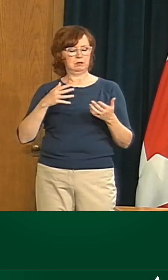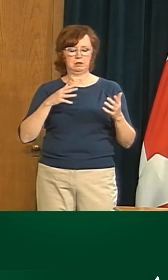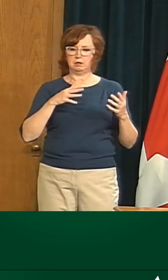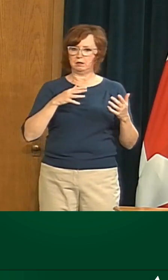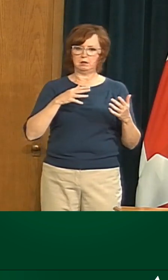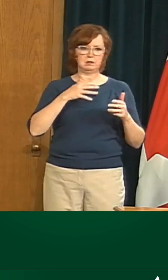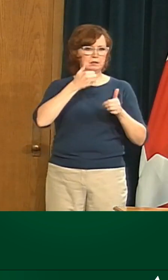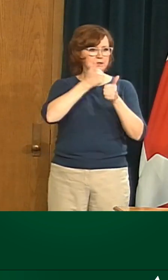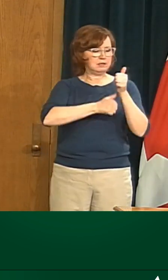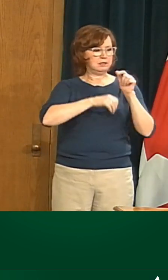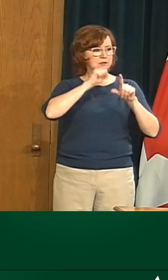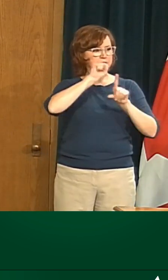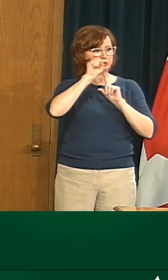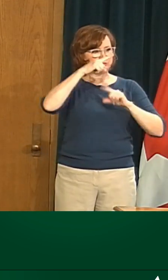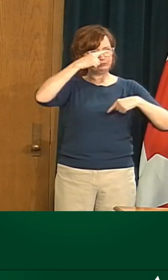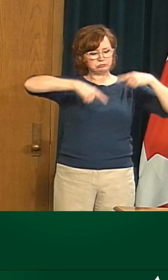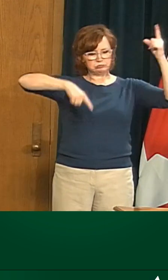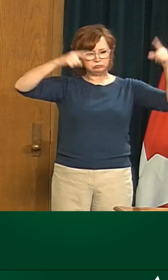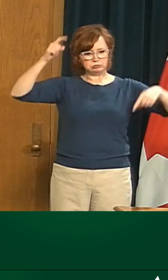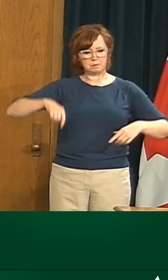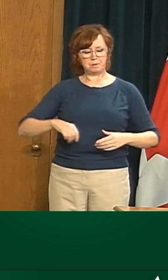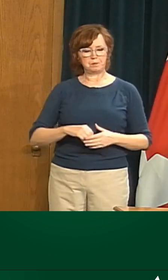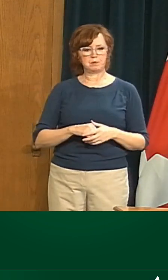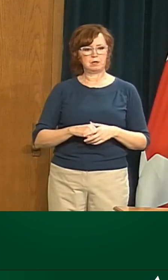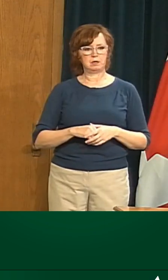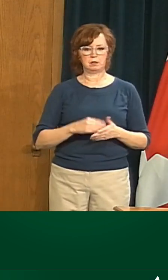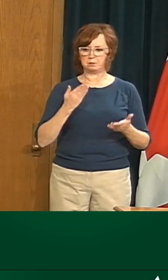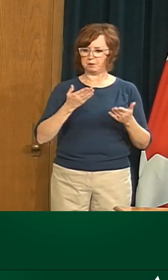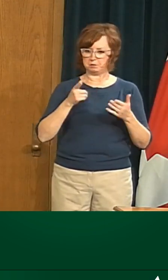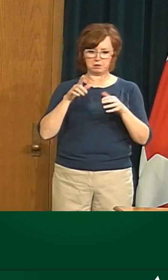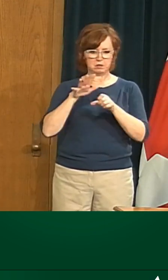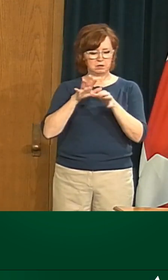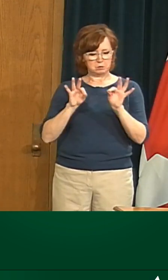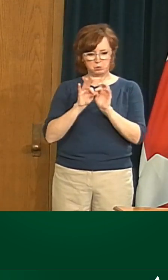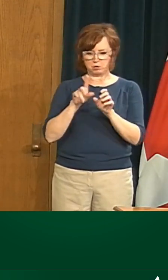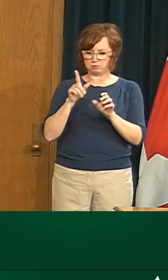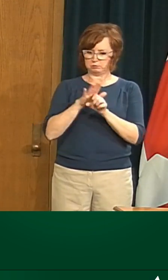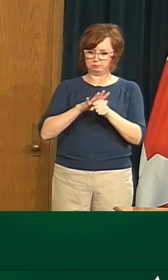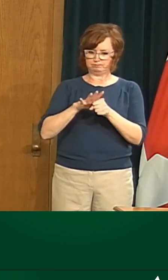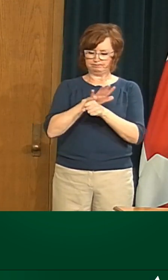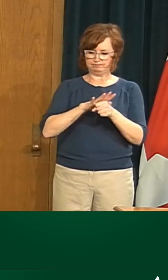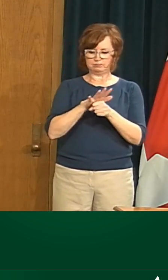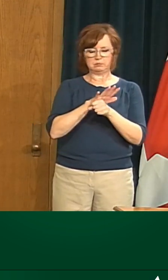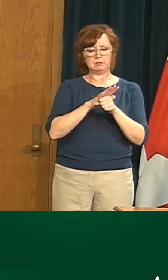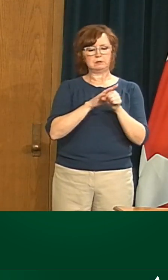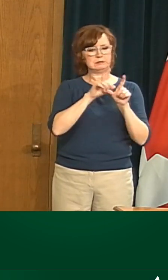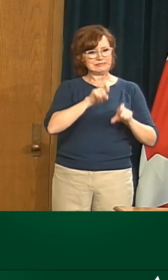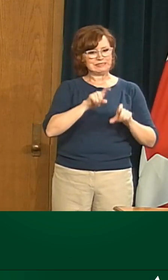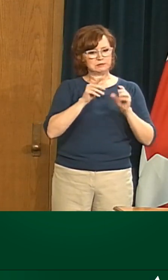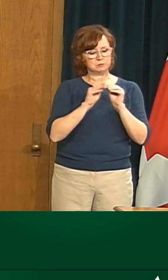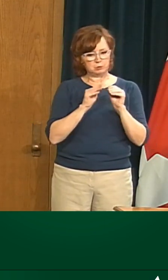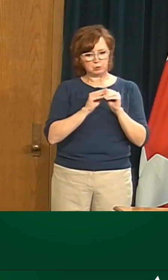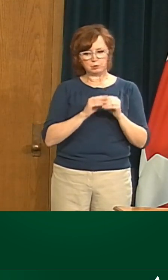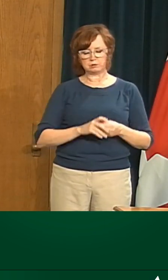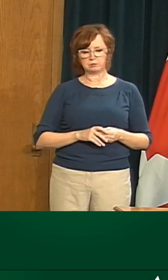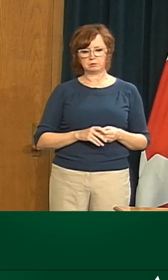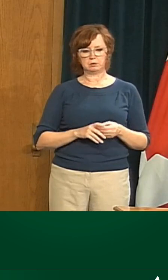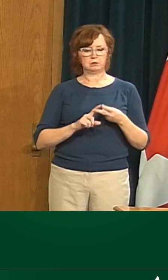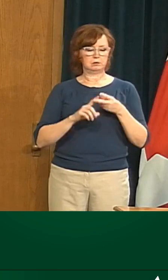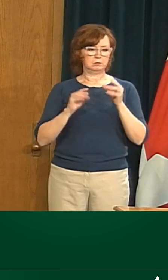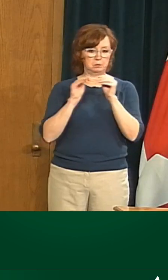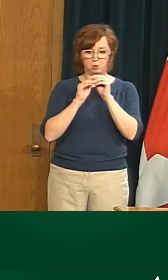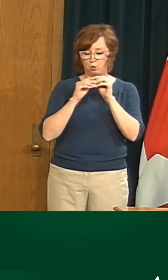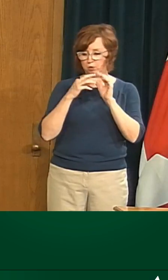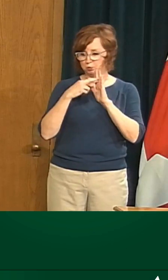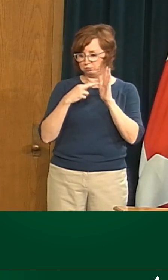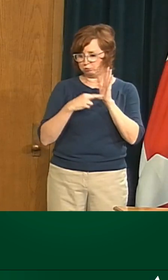which may include increased testing. And then in that setting, there may have to be some specific provisions or restrictions that may have to